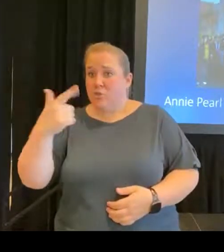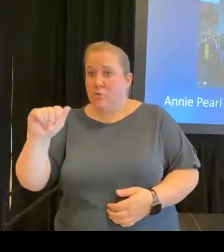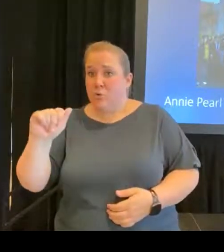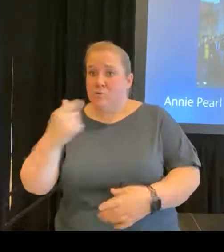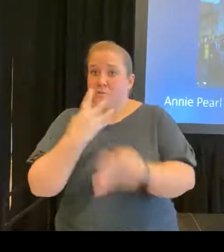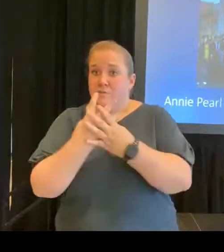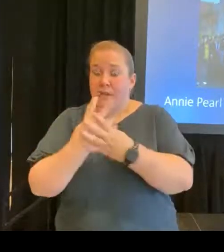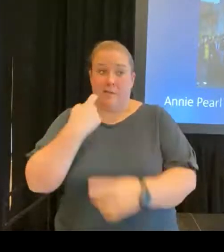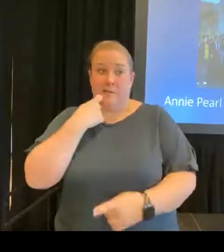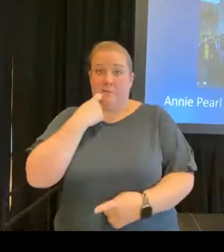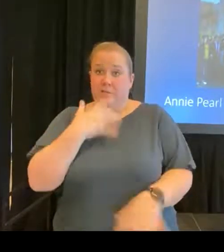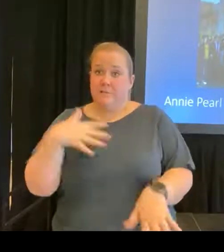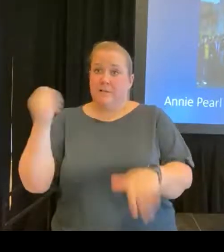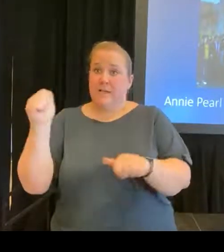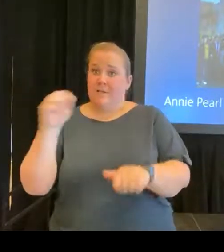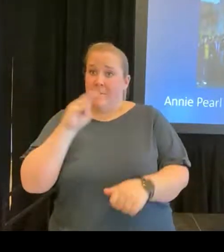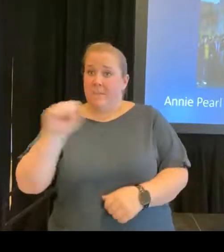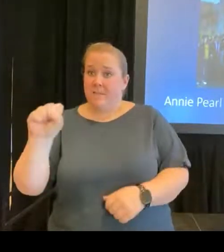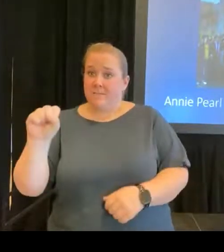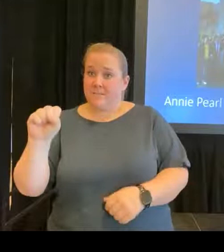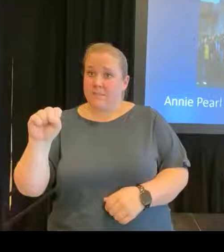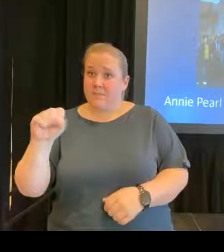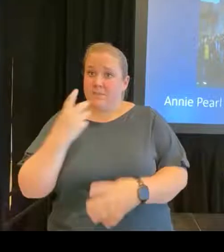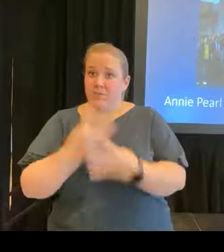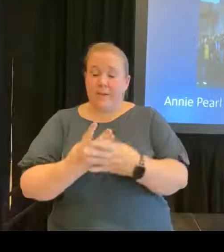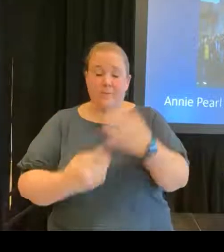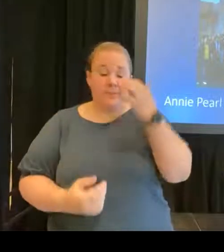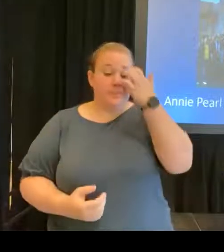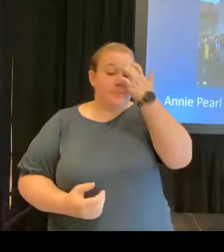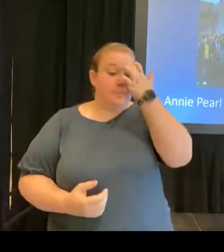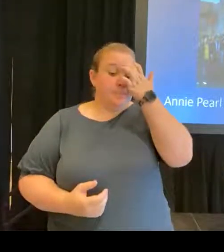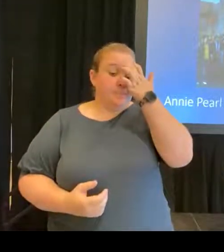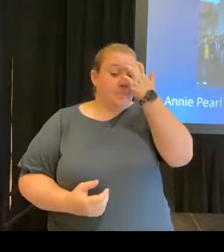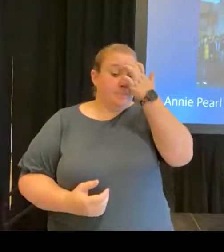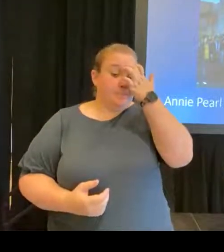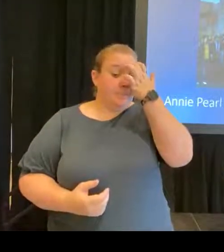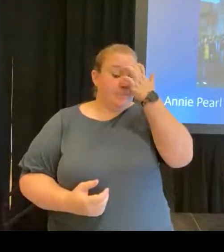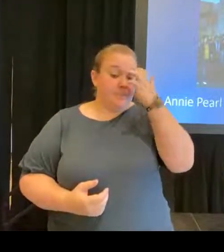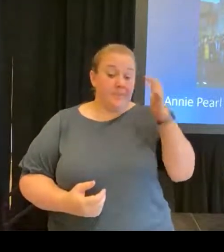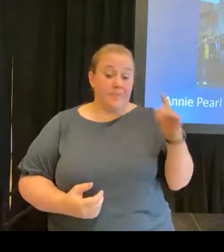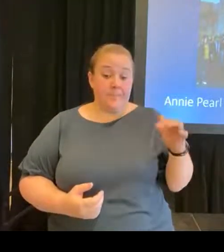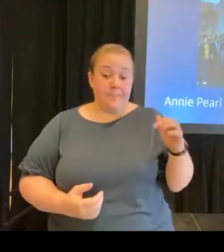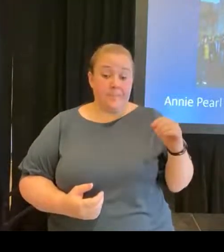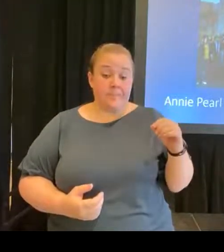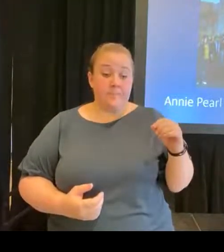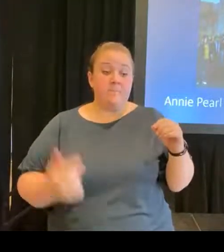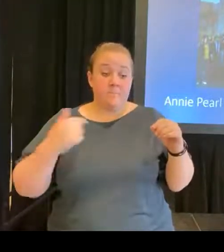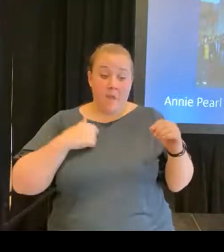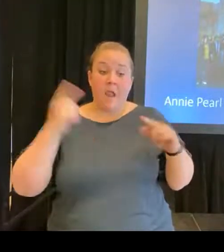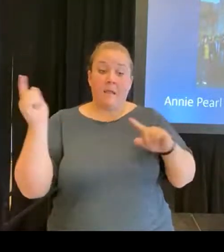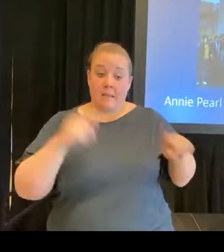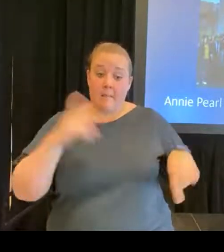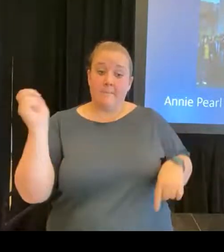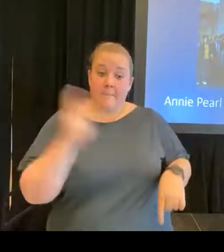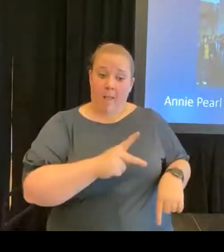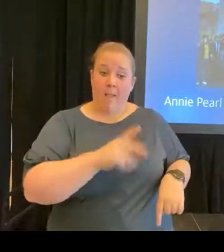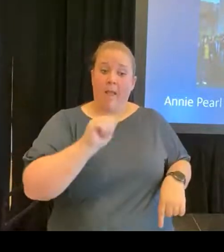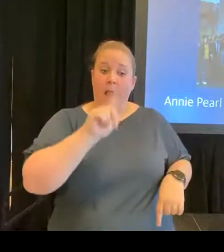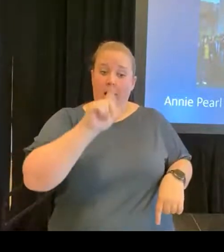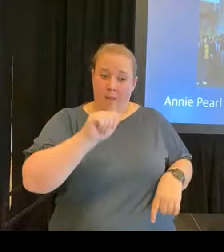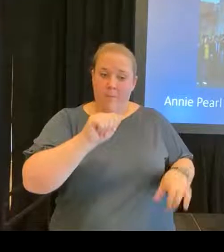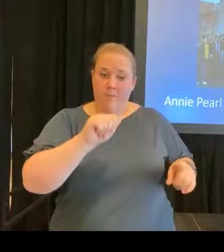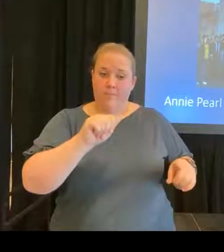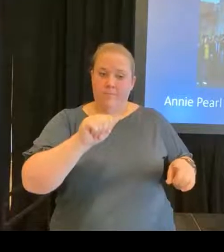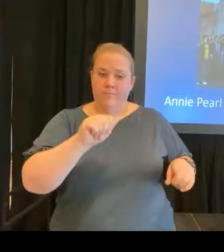out of jail in Natchez, Mississippi. And I came back to Alabama when we